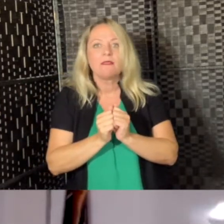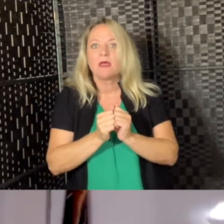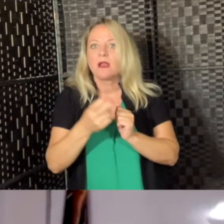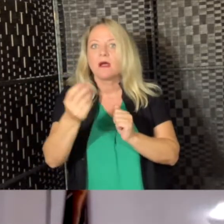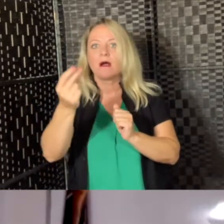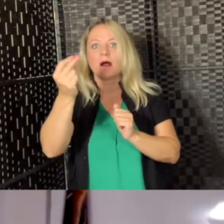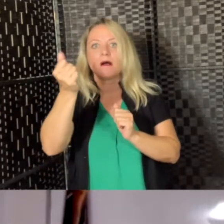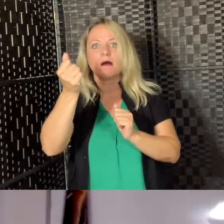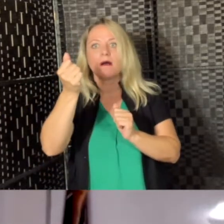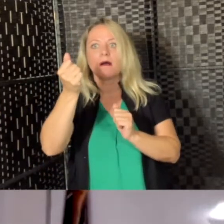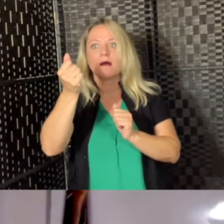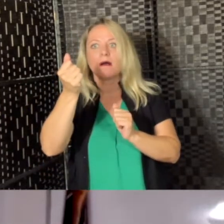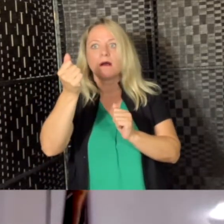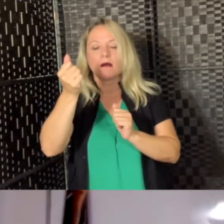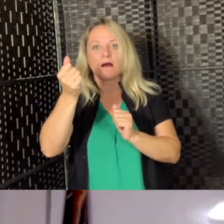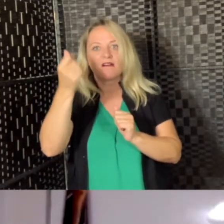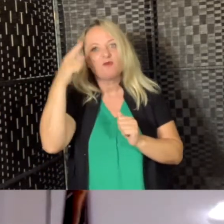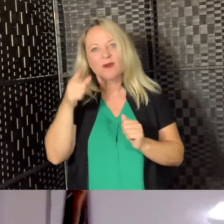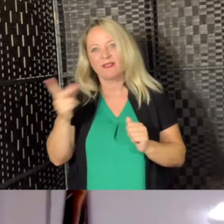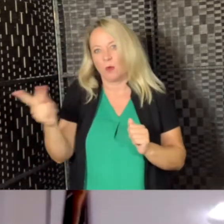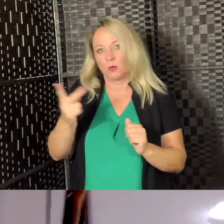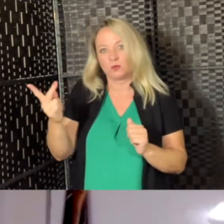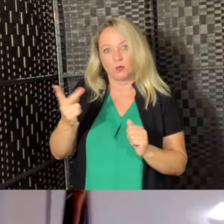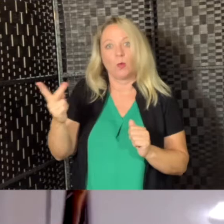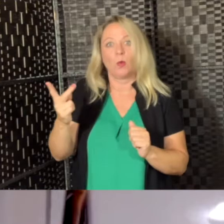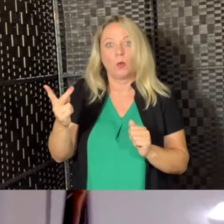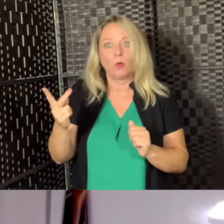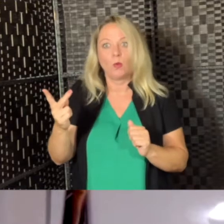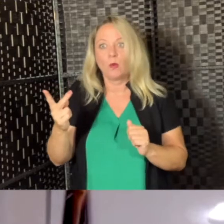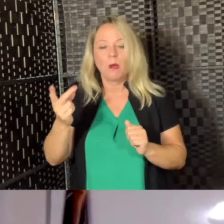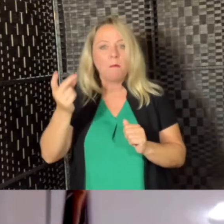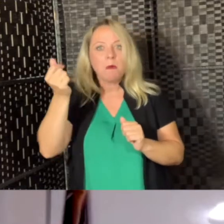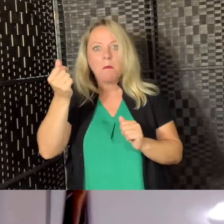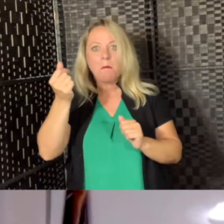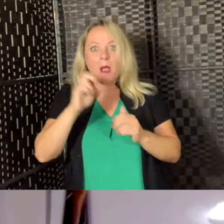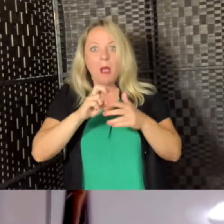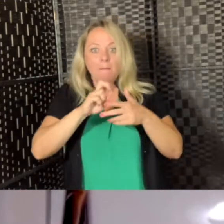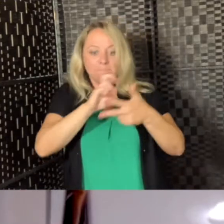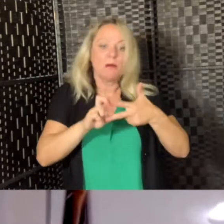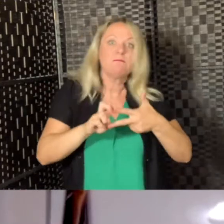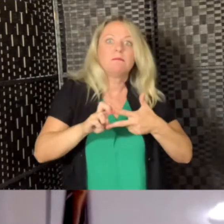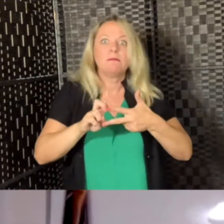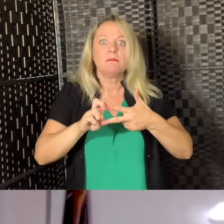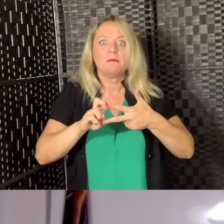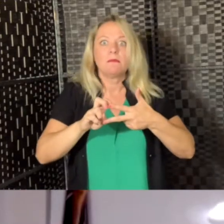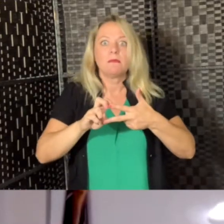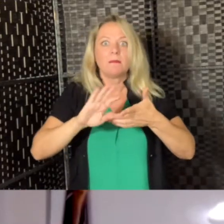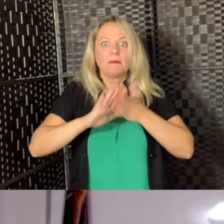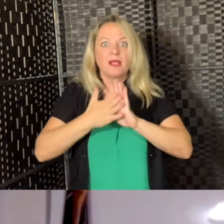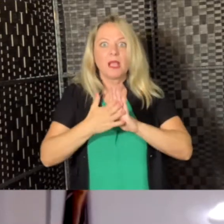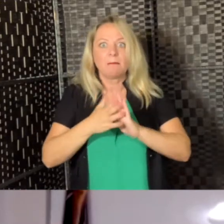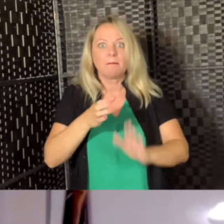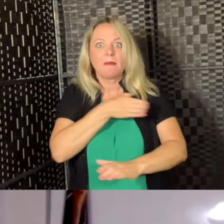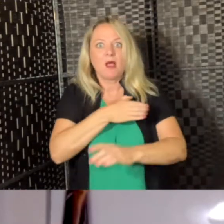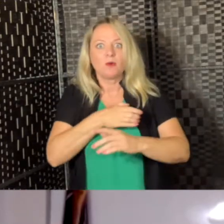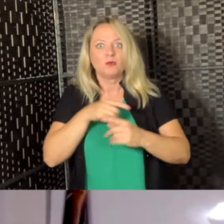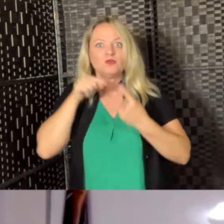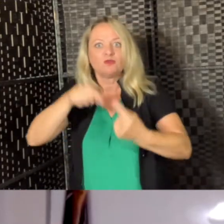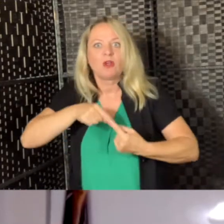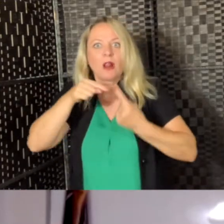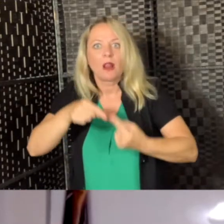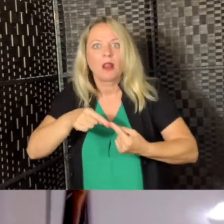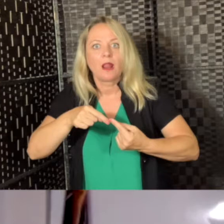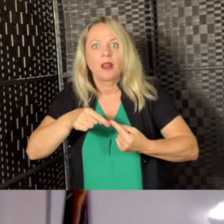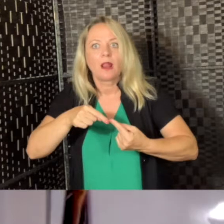this particular pair, they immediately were in the power struggle stage. Now, often the